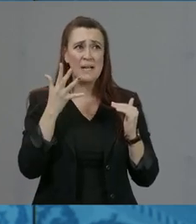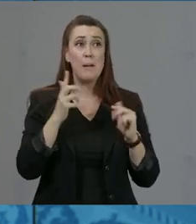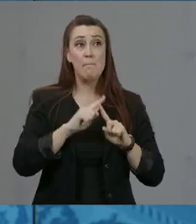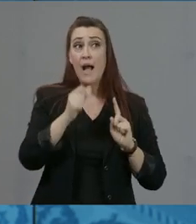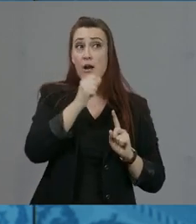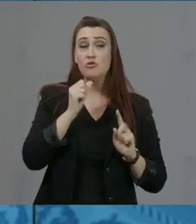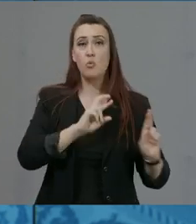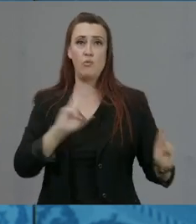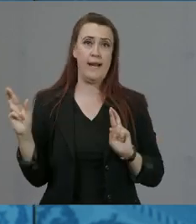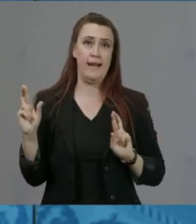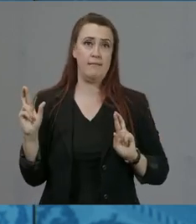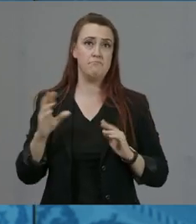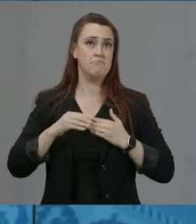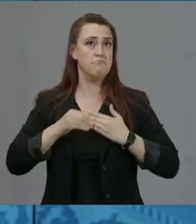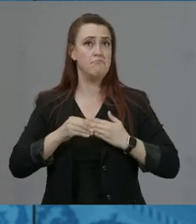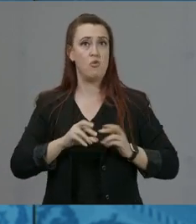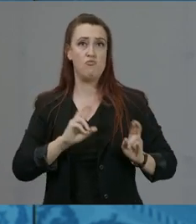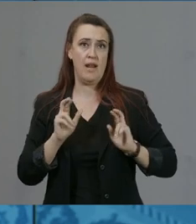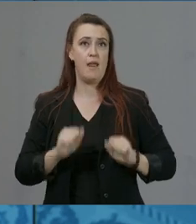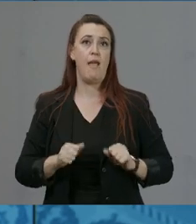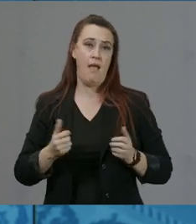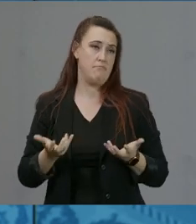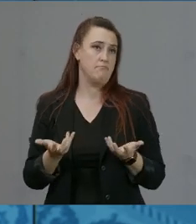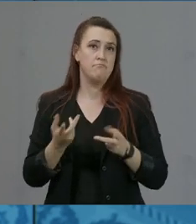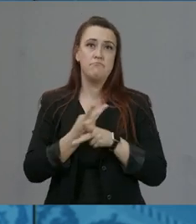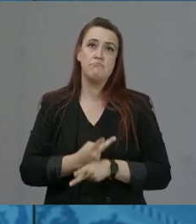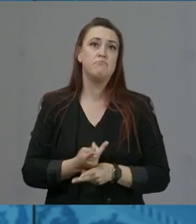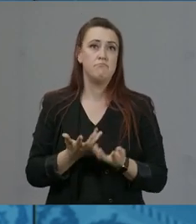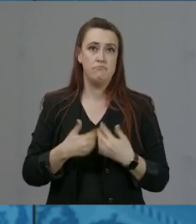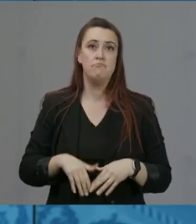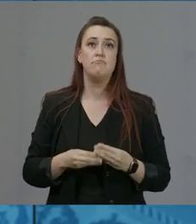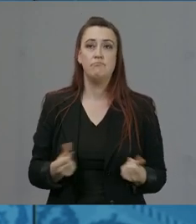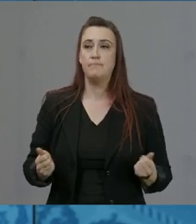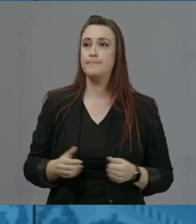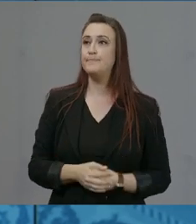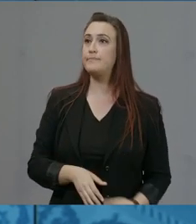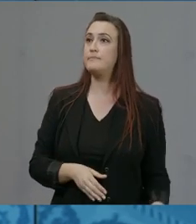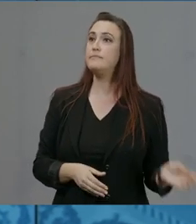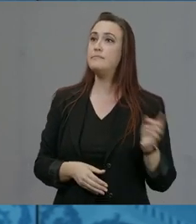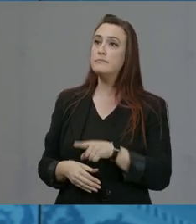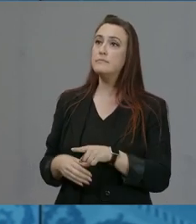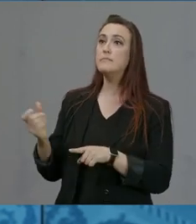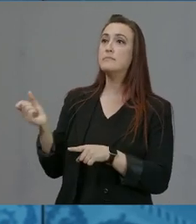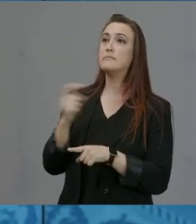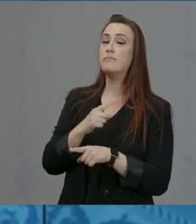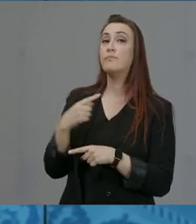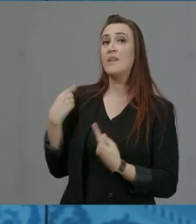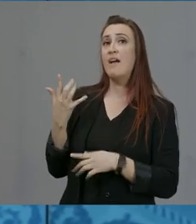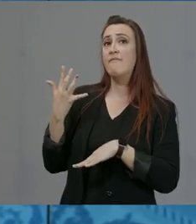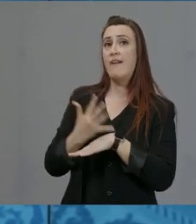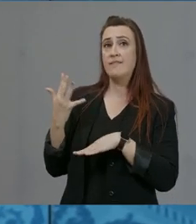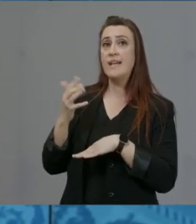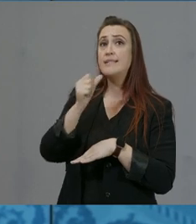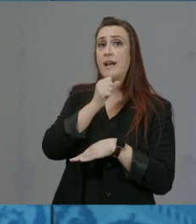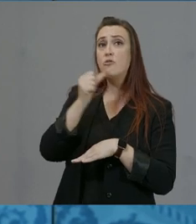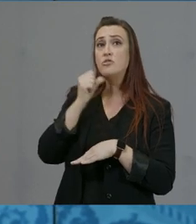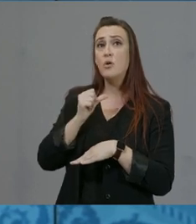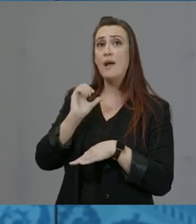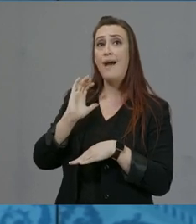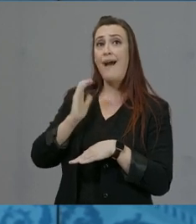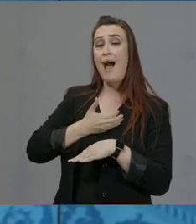prepared. Nicole? Governor, thank you for taking my question. The last 5 days, Arizona has